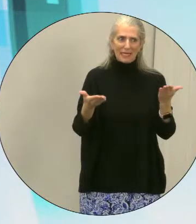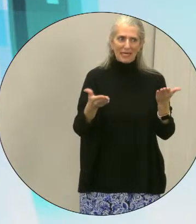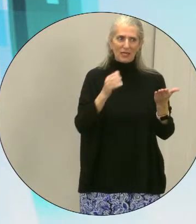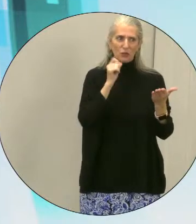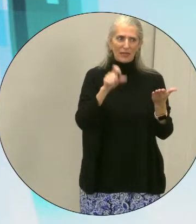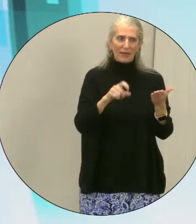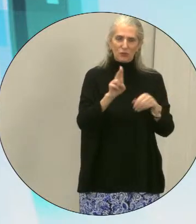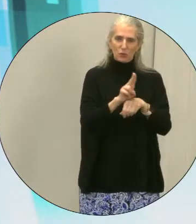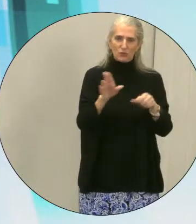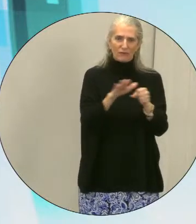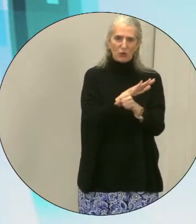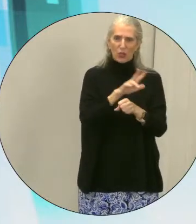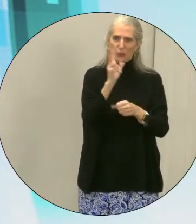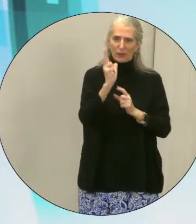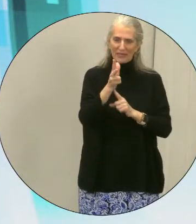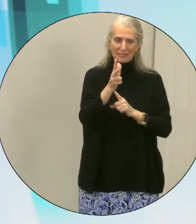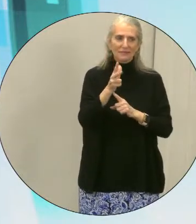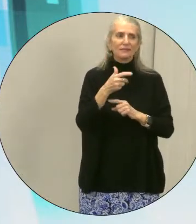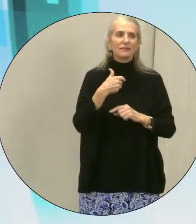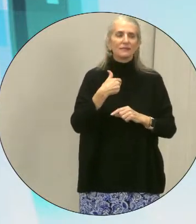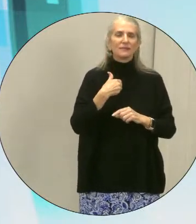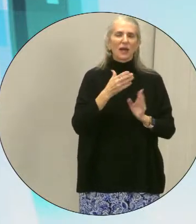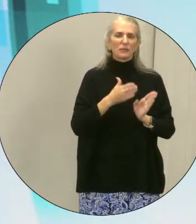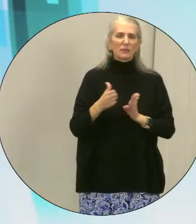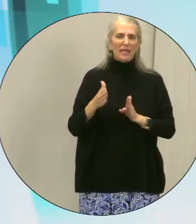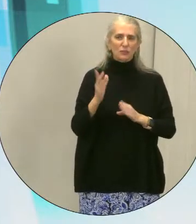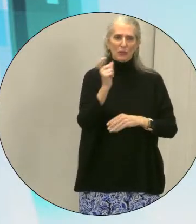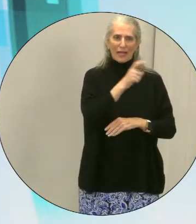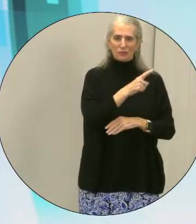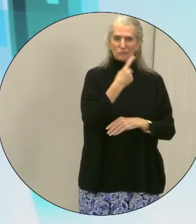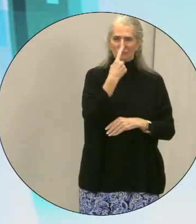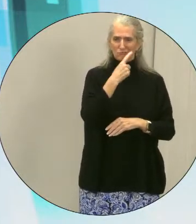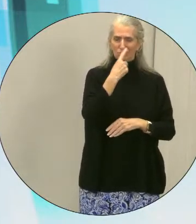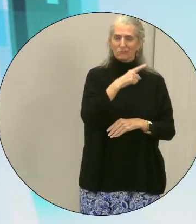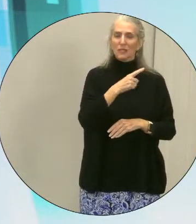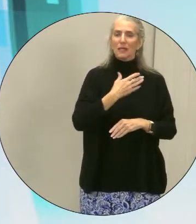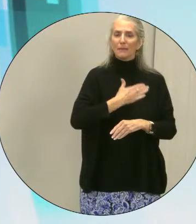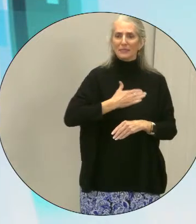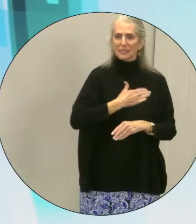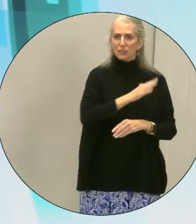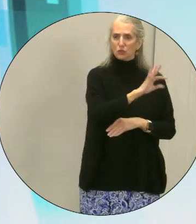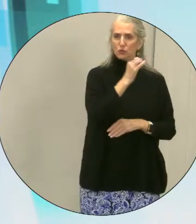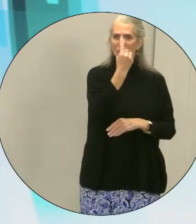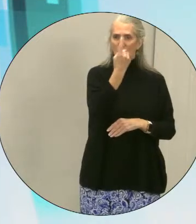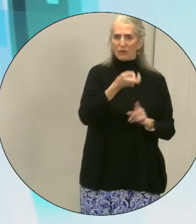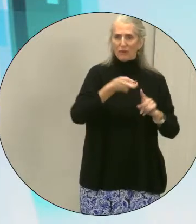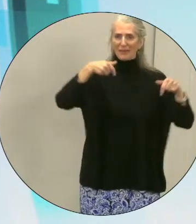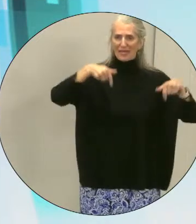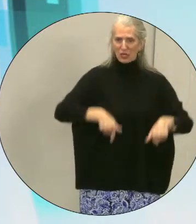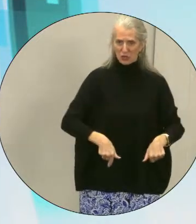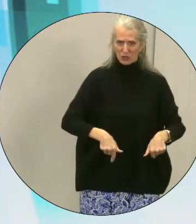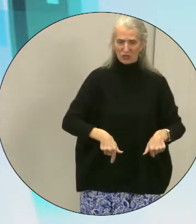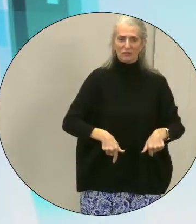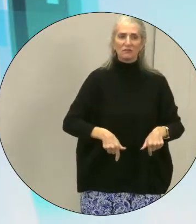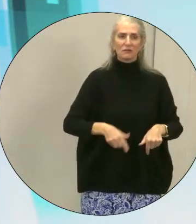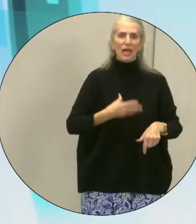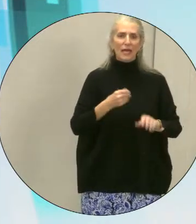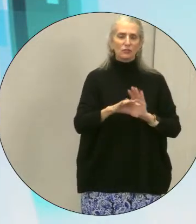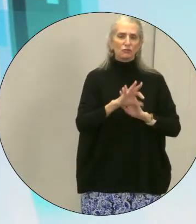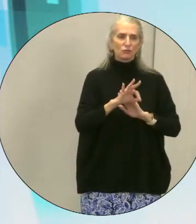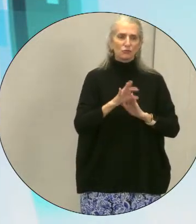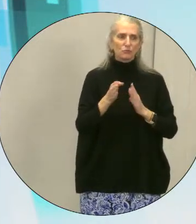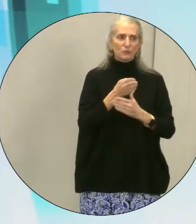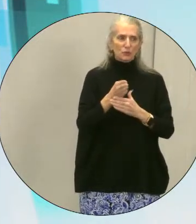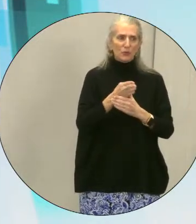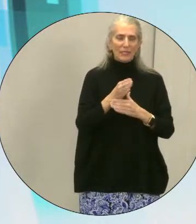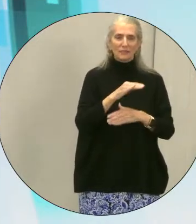use the whole 3 minutes. I was going to ask you to just please choose somebody from here and to choose between Jesse